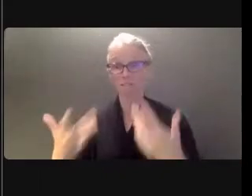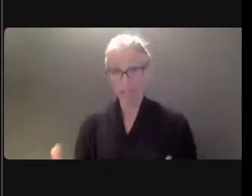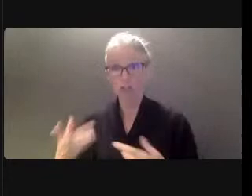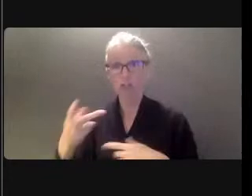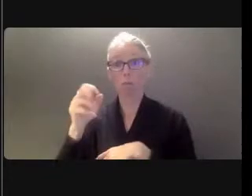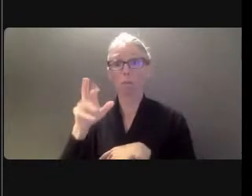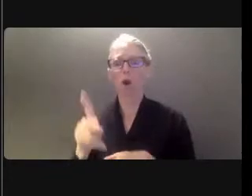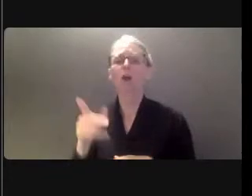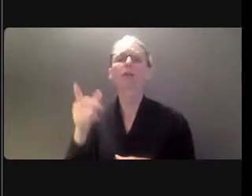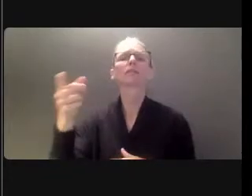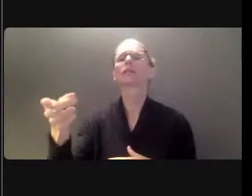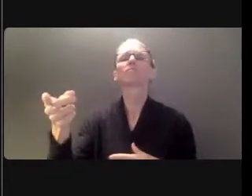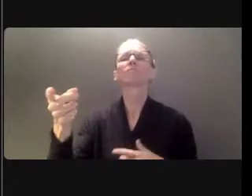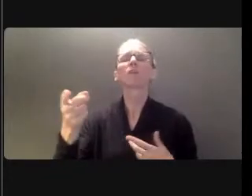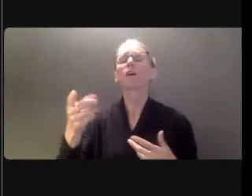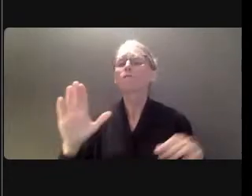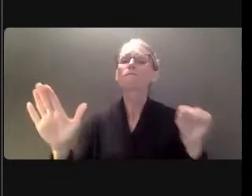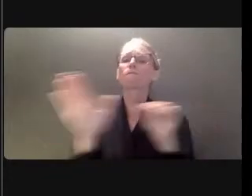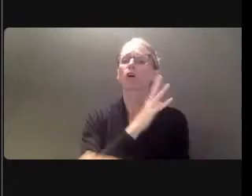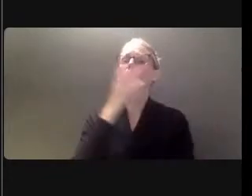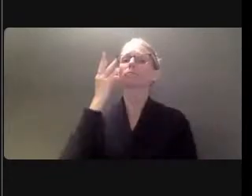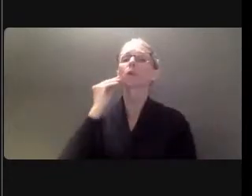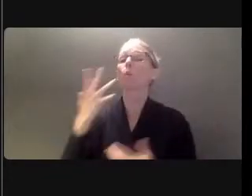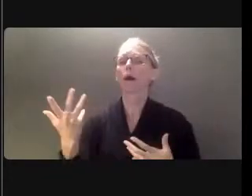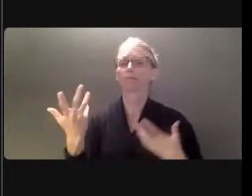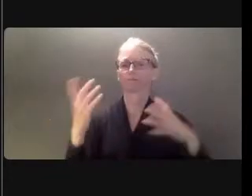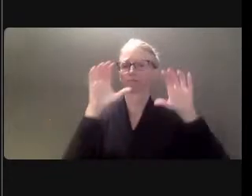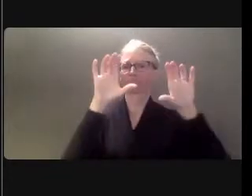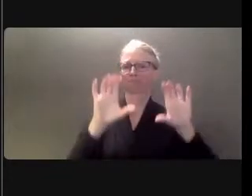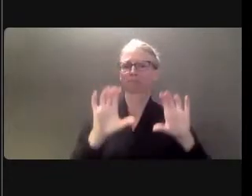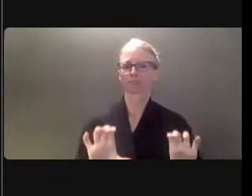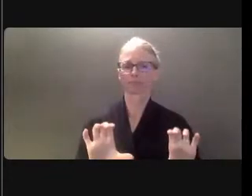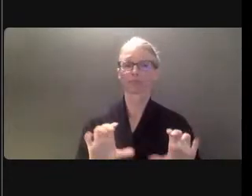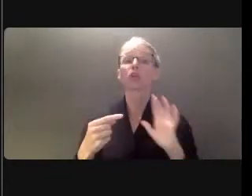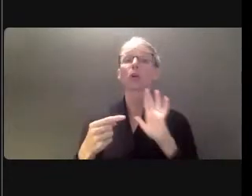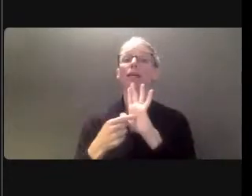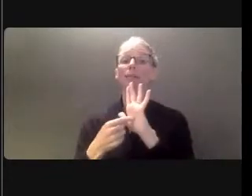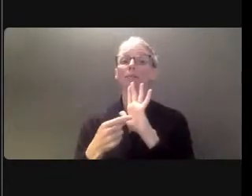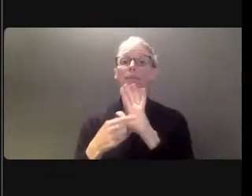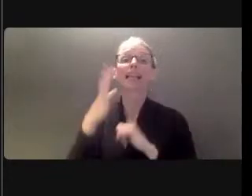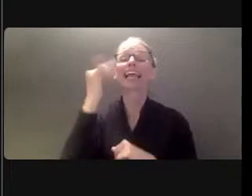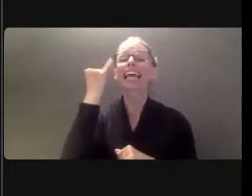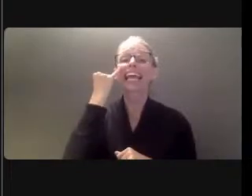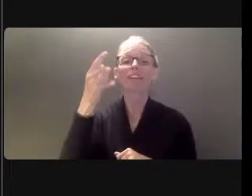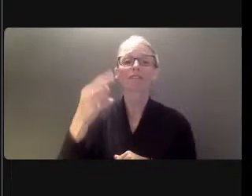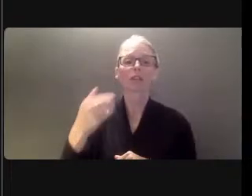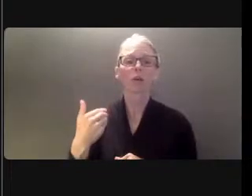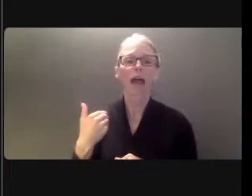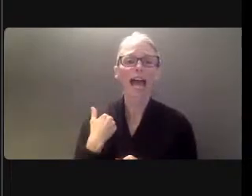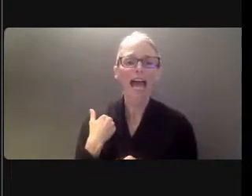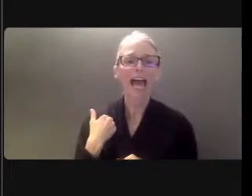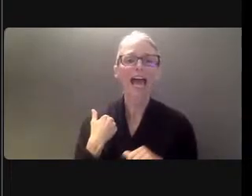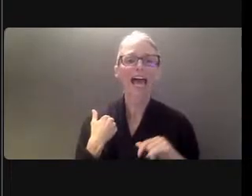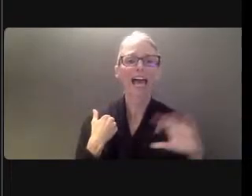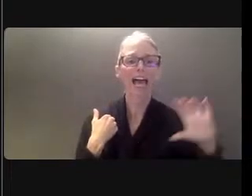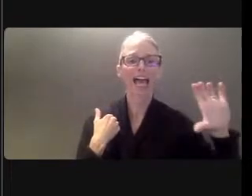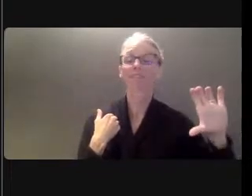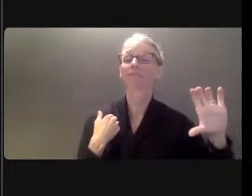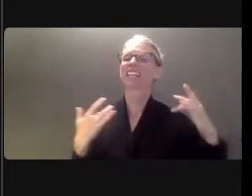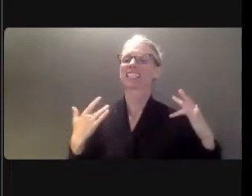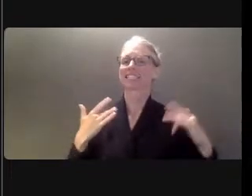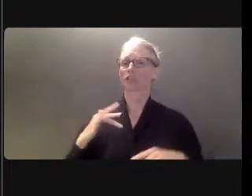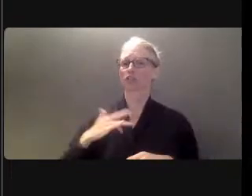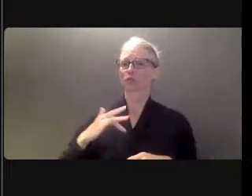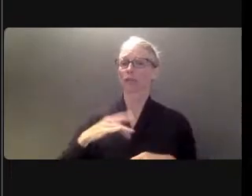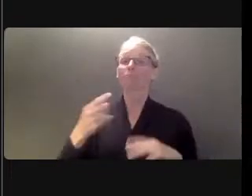who has sensory needs, particularly vision needs, you can see that guide ropes might be a solution that can help enhance your experience when